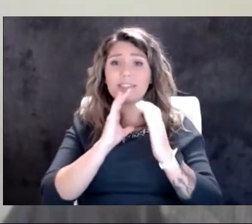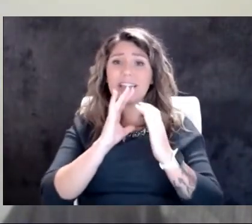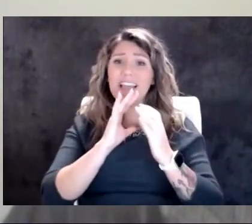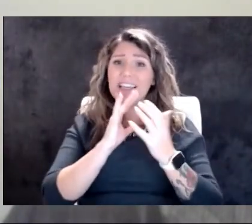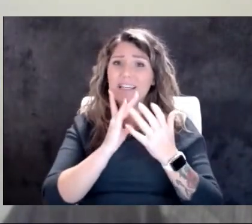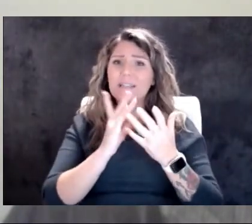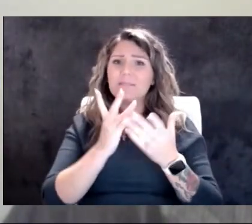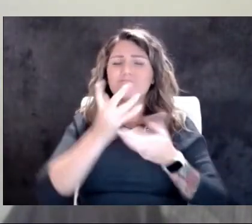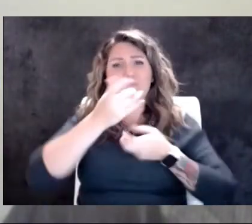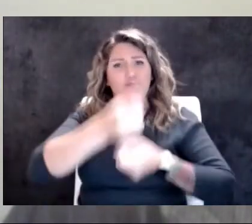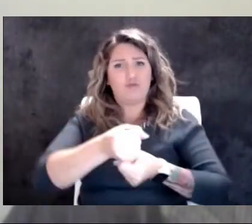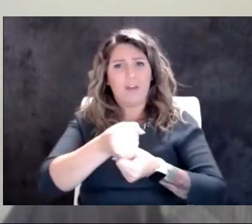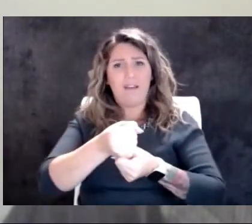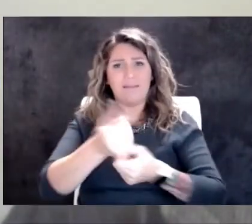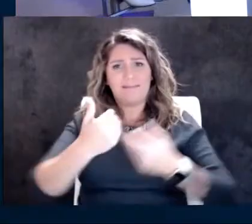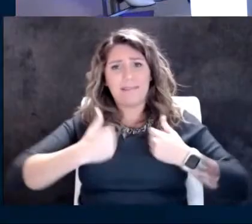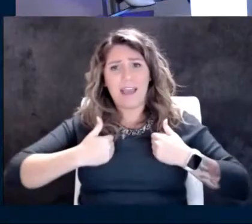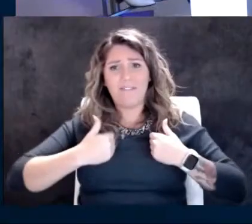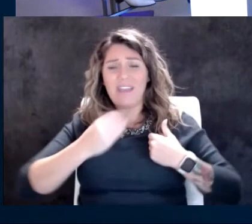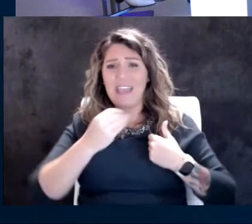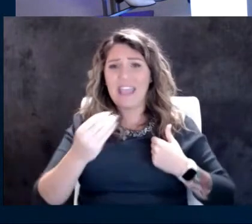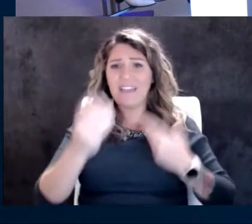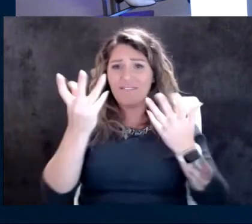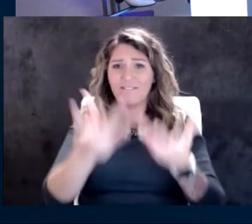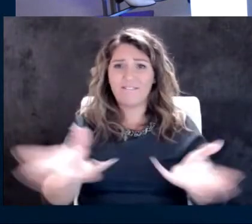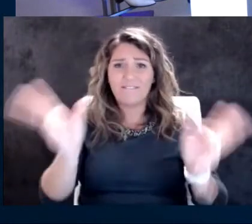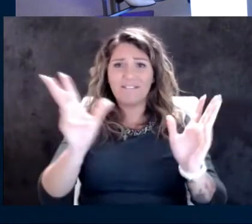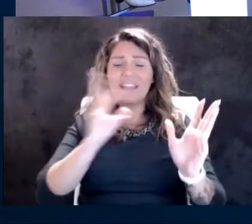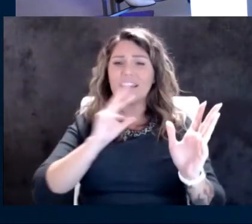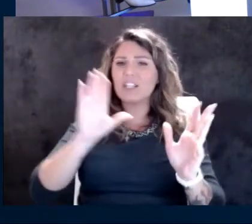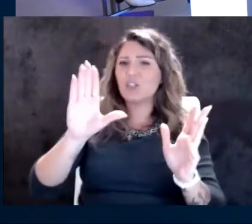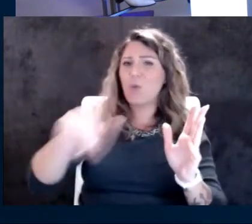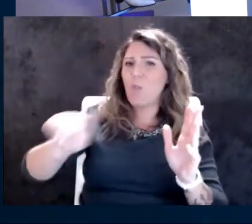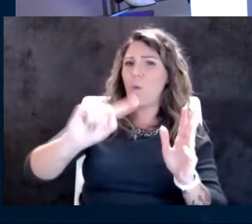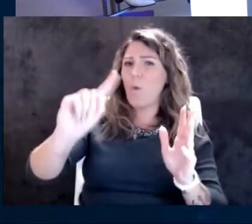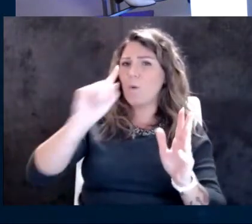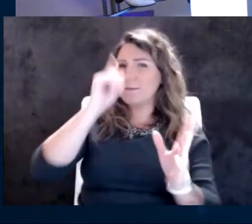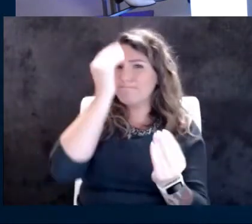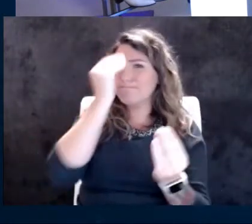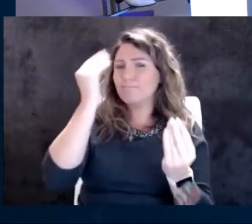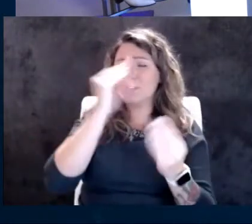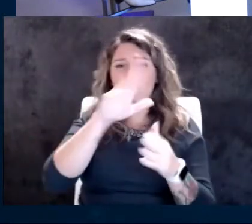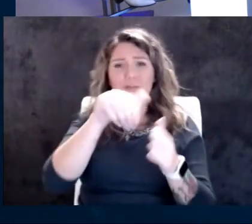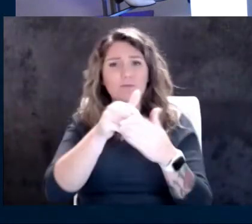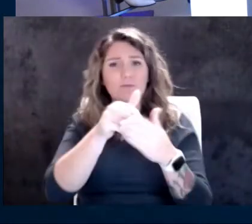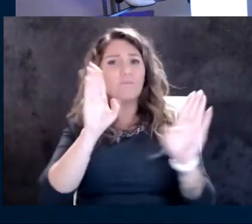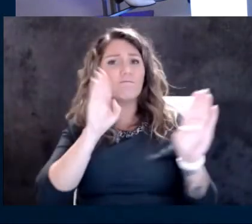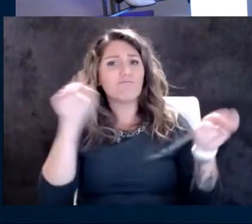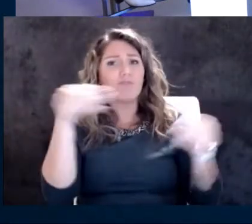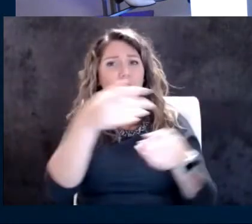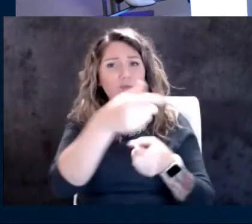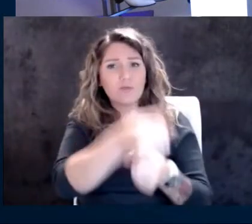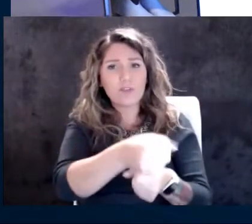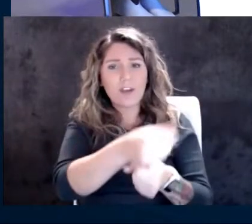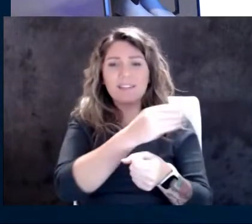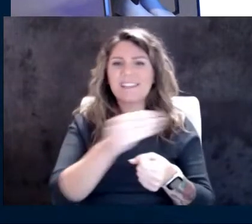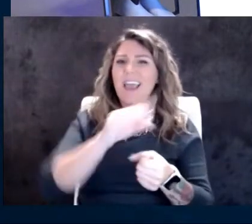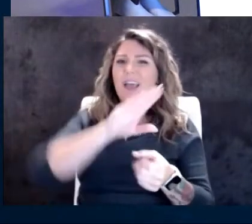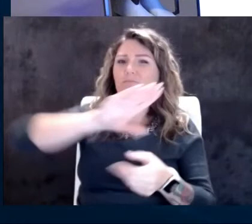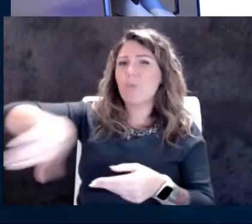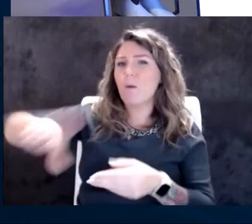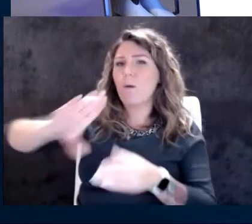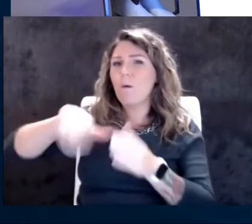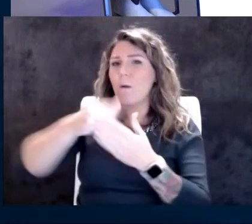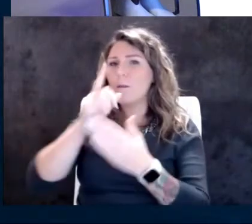people over the objections. Yeah. Ultimately, it's all about the trust, and hopefully we can de-emphasize the fiction. Jess. Okay, a few